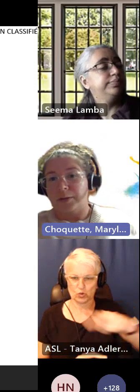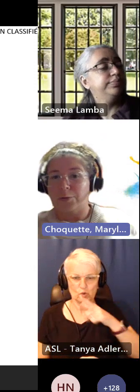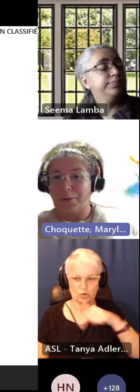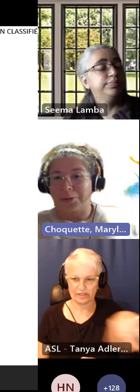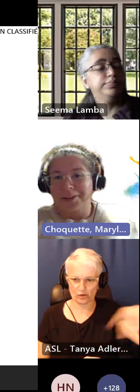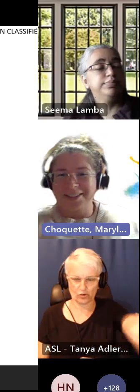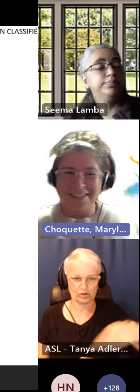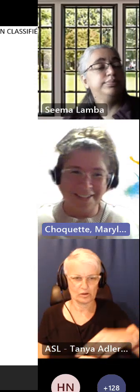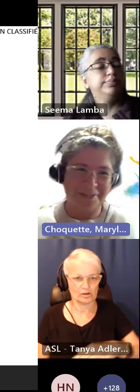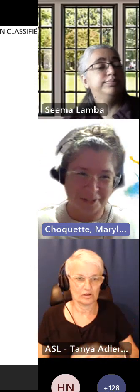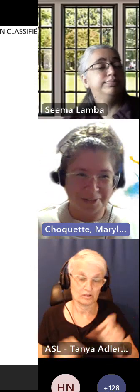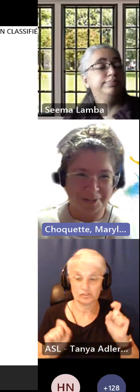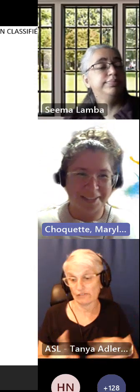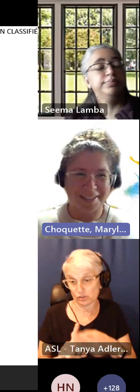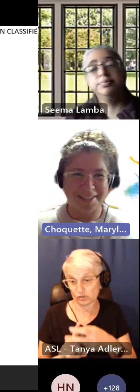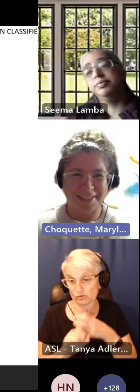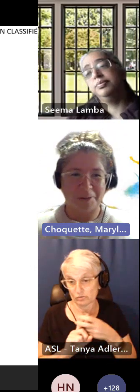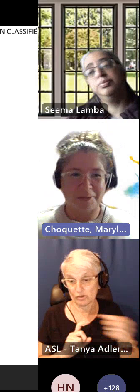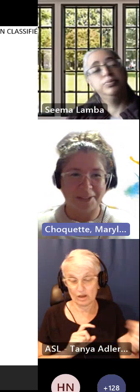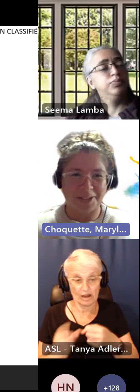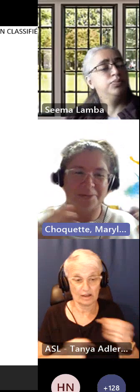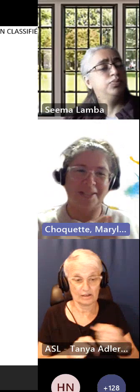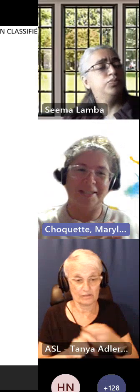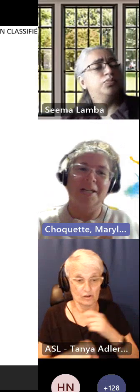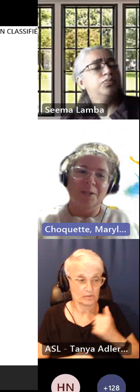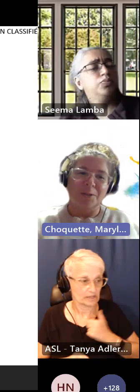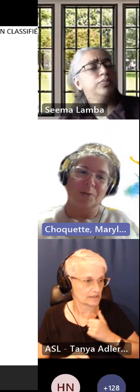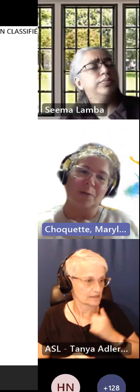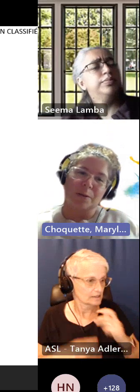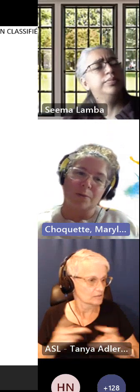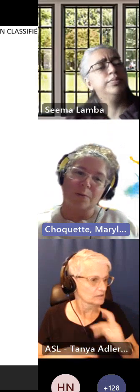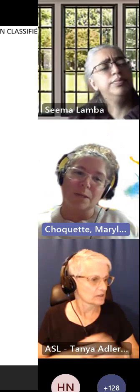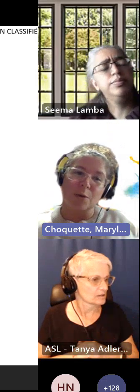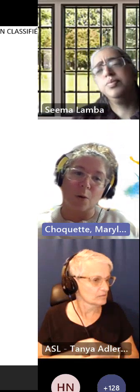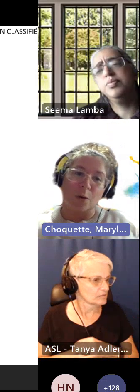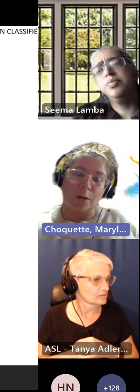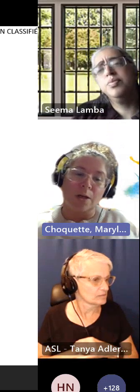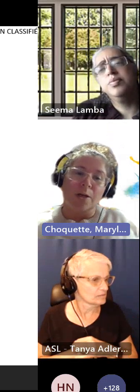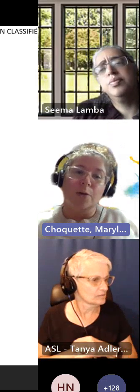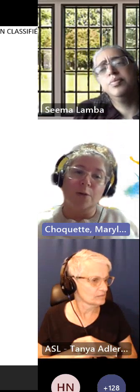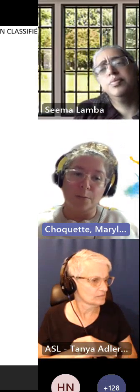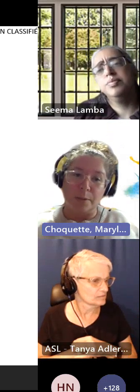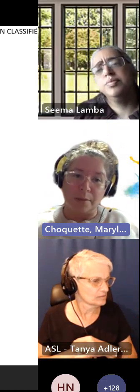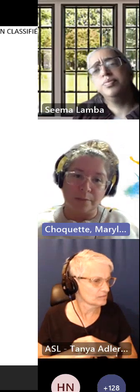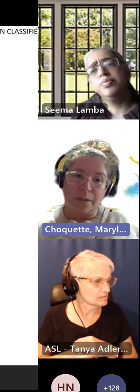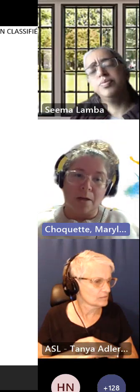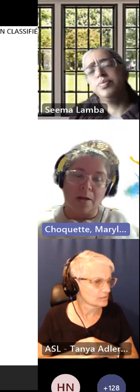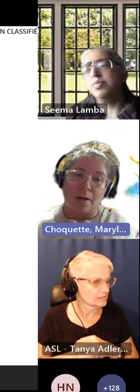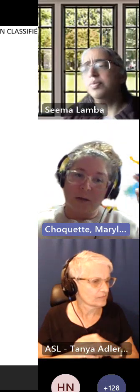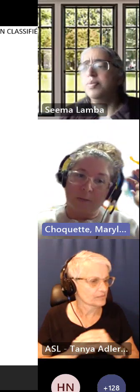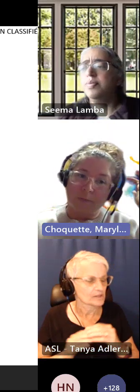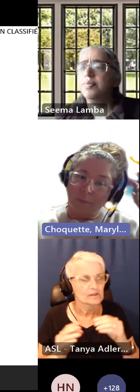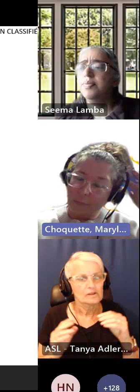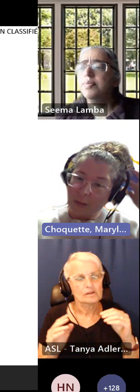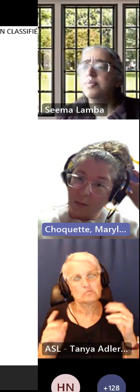because you need to recruit folks from the Canadian population, really. So your recruitment goal could be